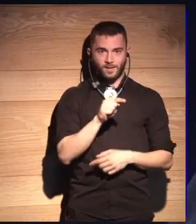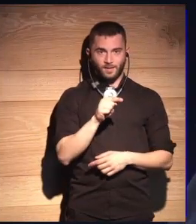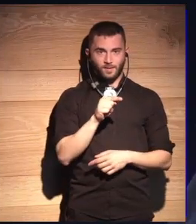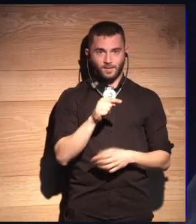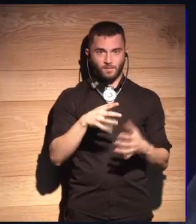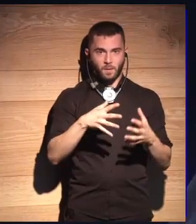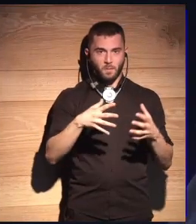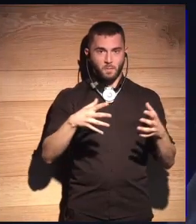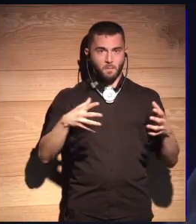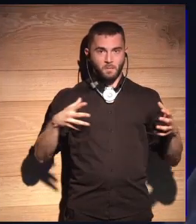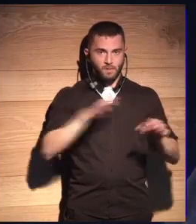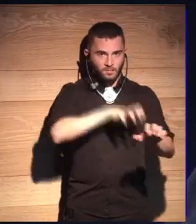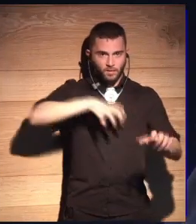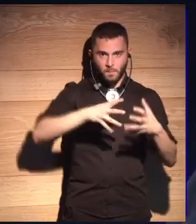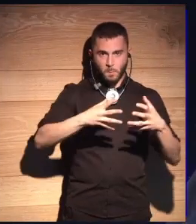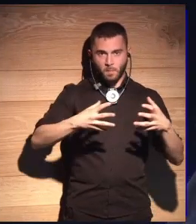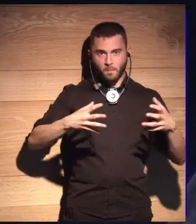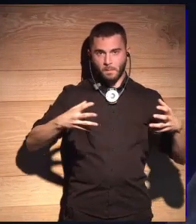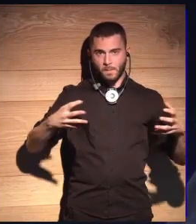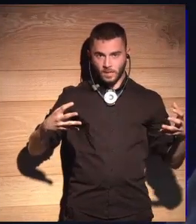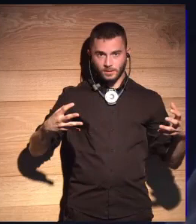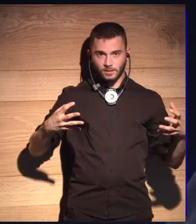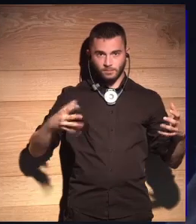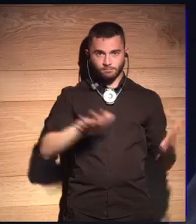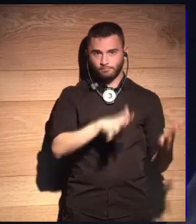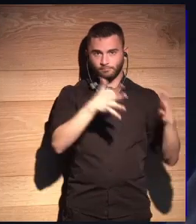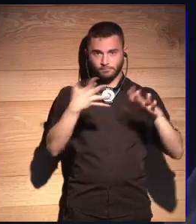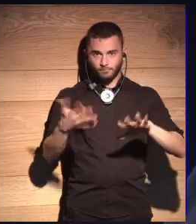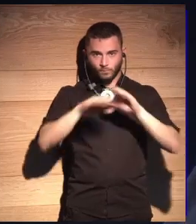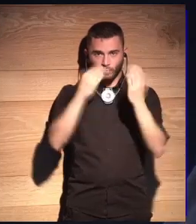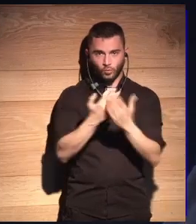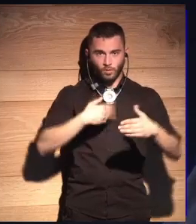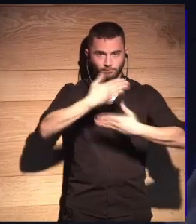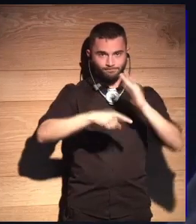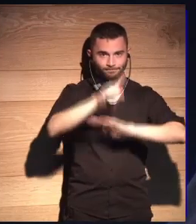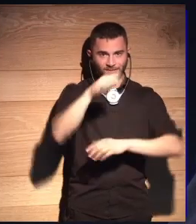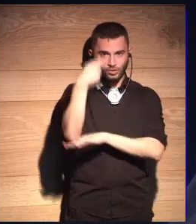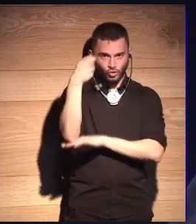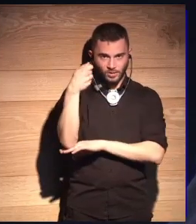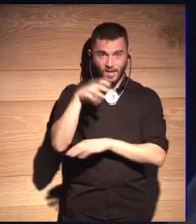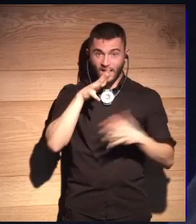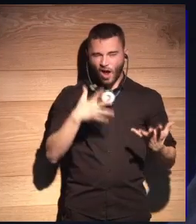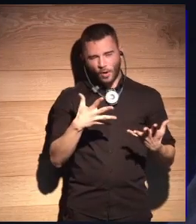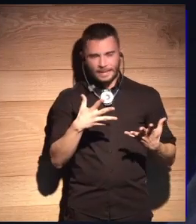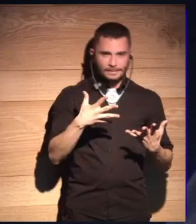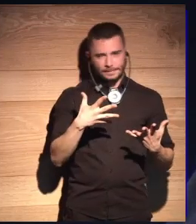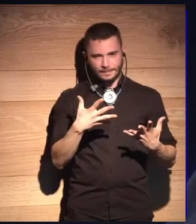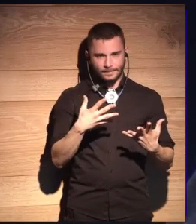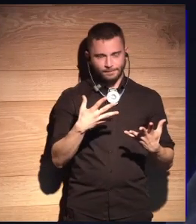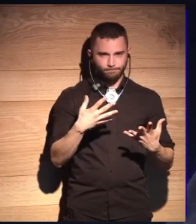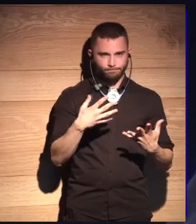of people in the developed world. And that, I think, has gradually been fraying for some time. But I think that once you say